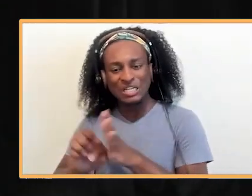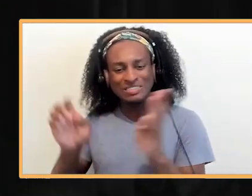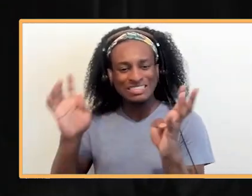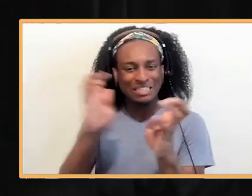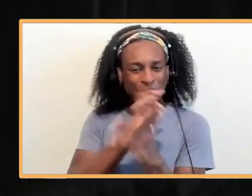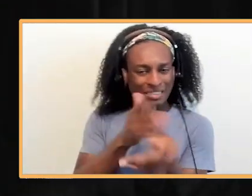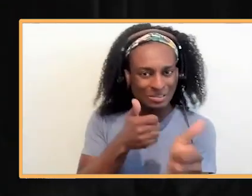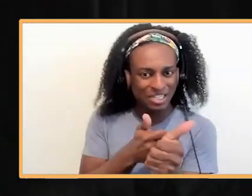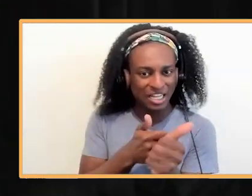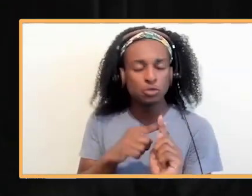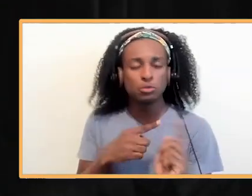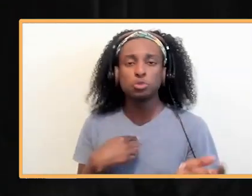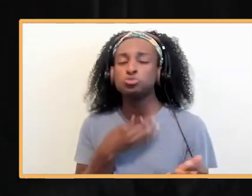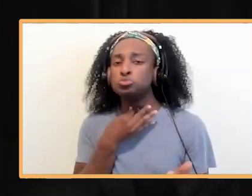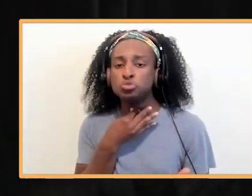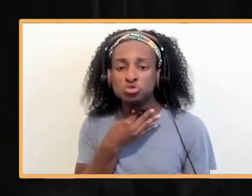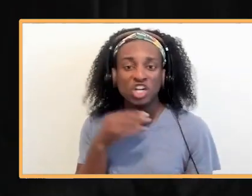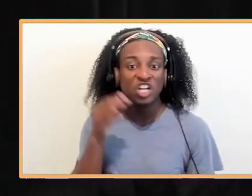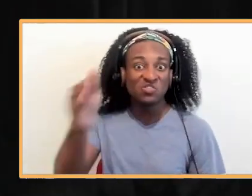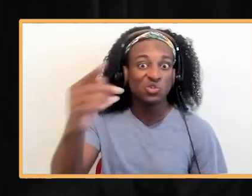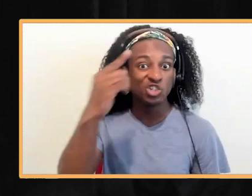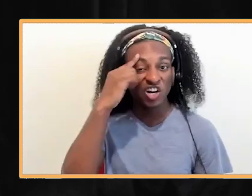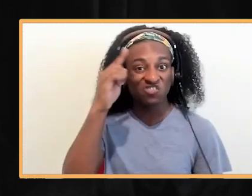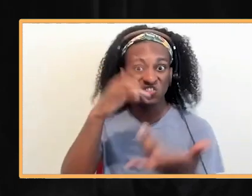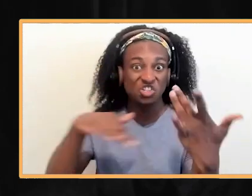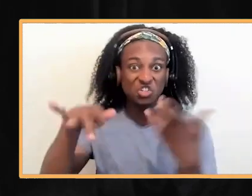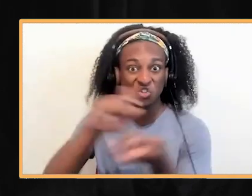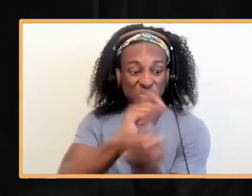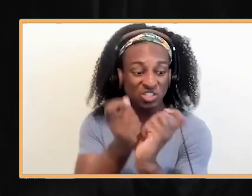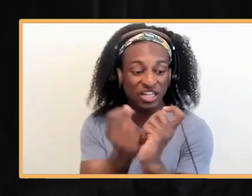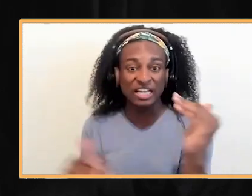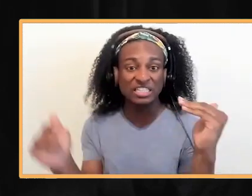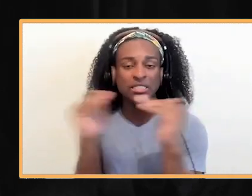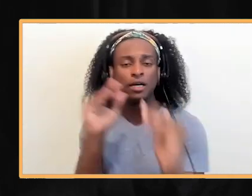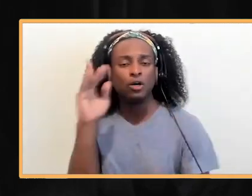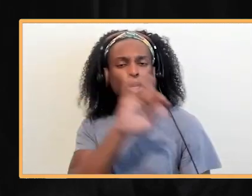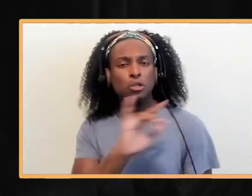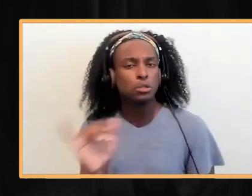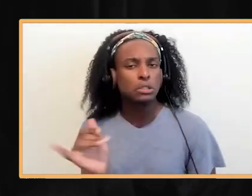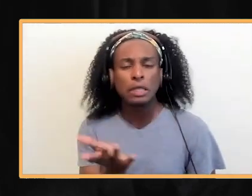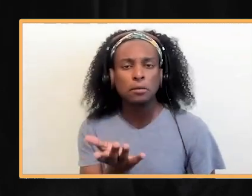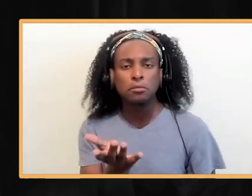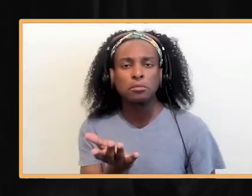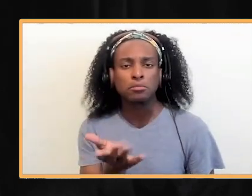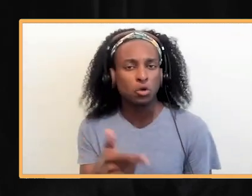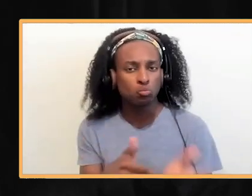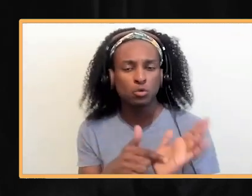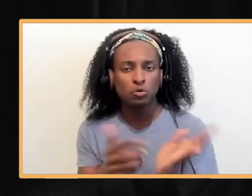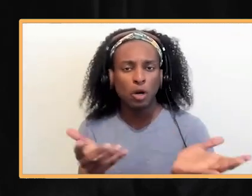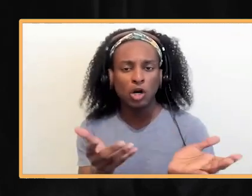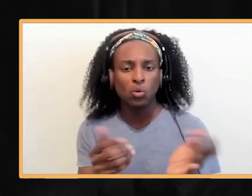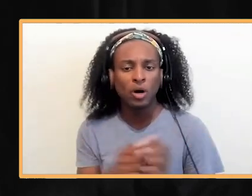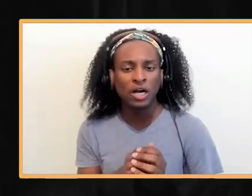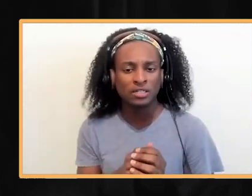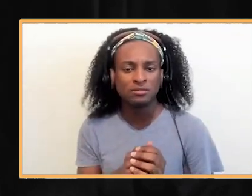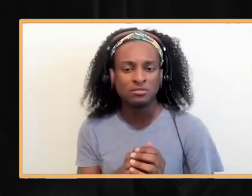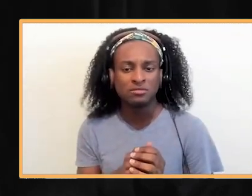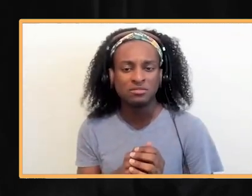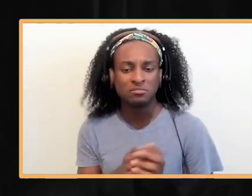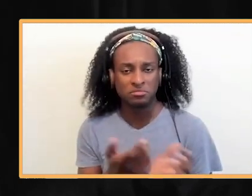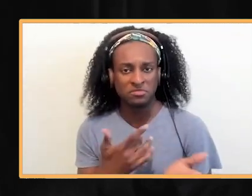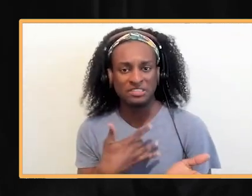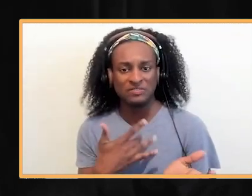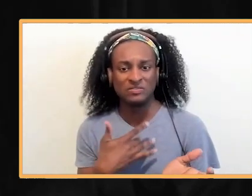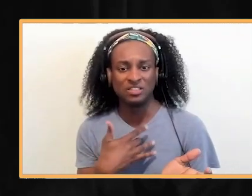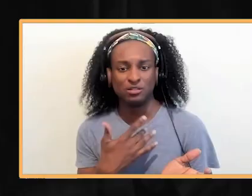social transformation look like, and what is it going to require? And it's a double bind in many ways.